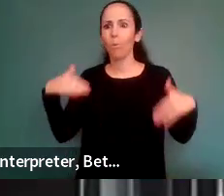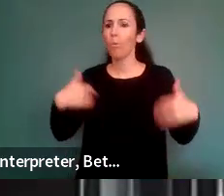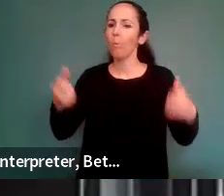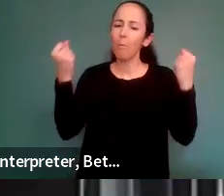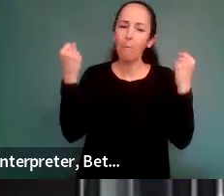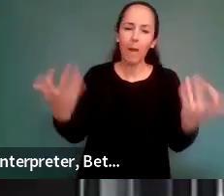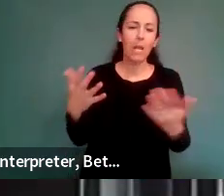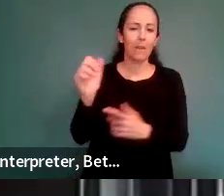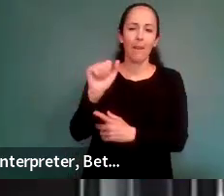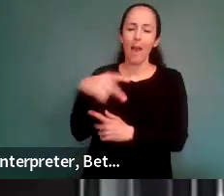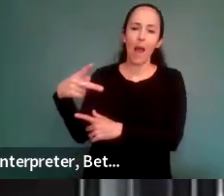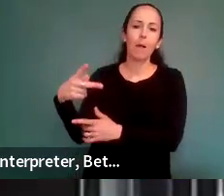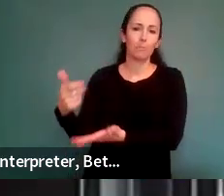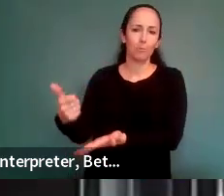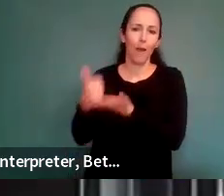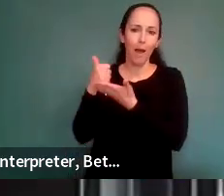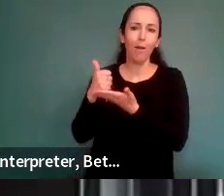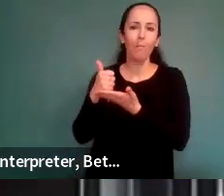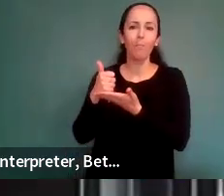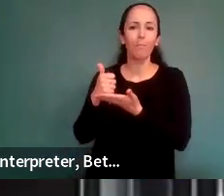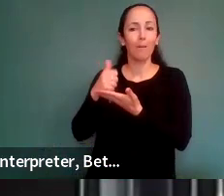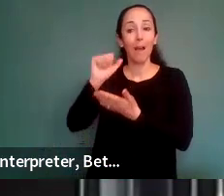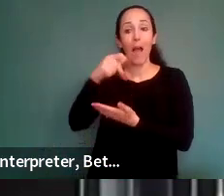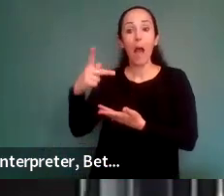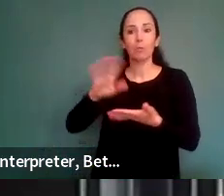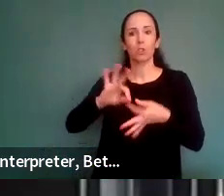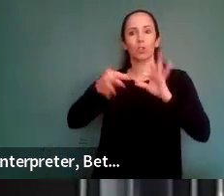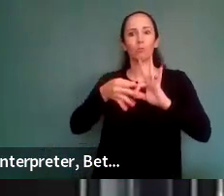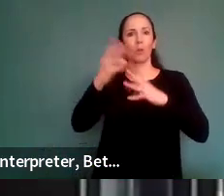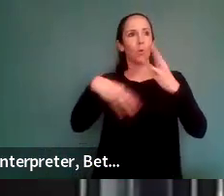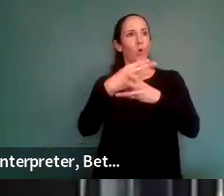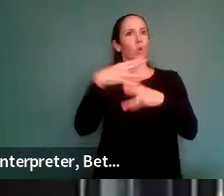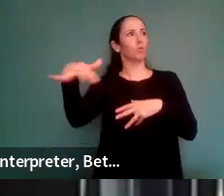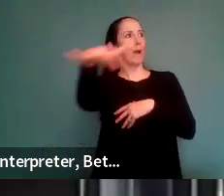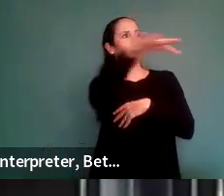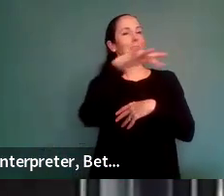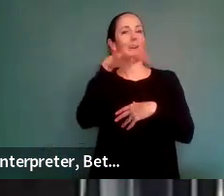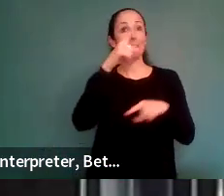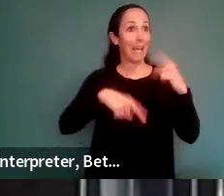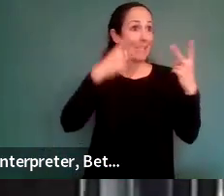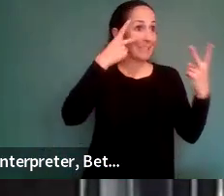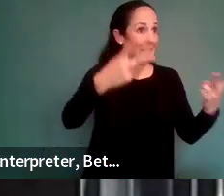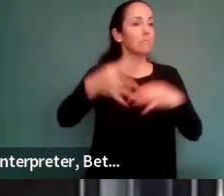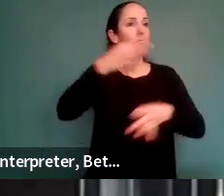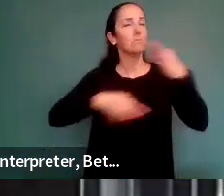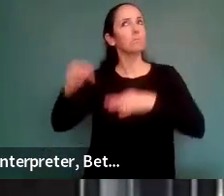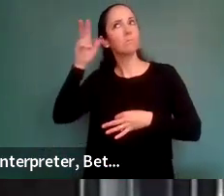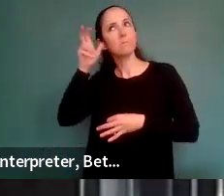interpret the visual world around us. And it's great. So I'm going to do something with my sound here.